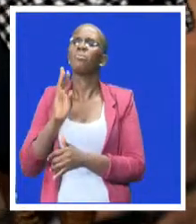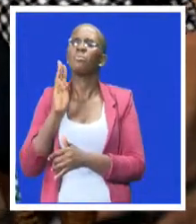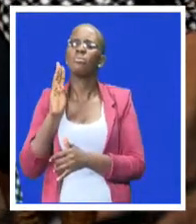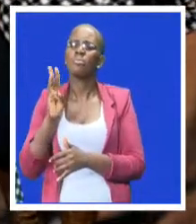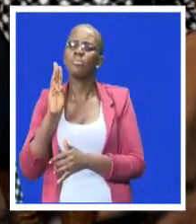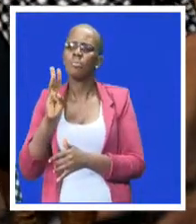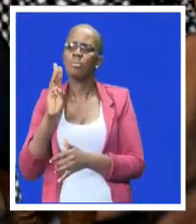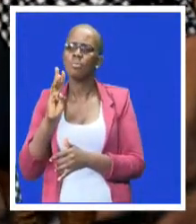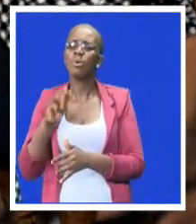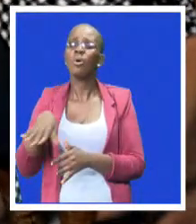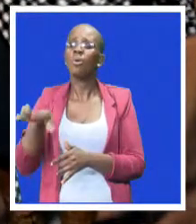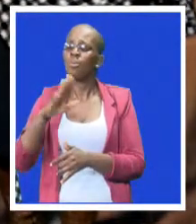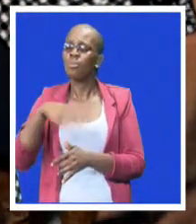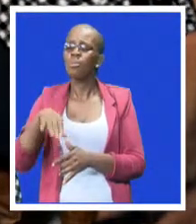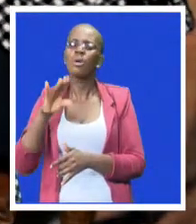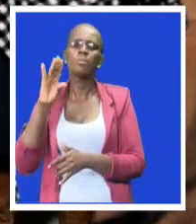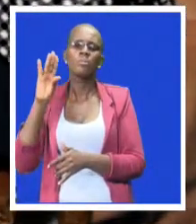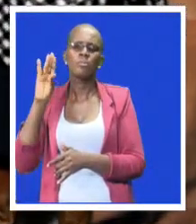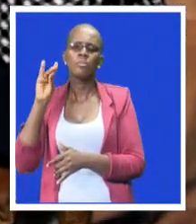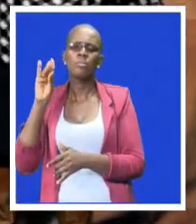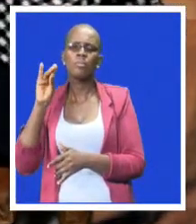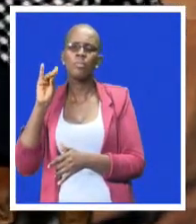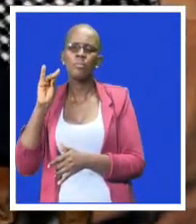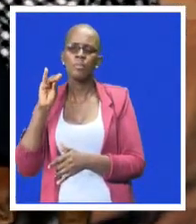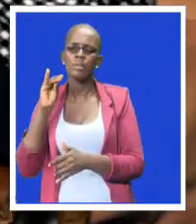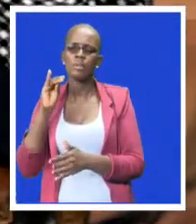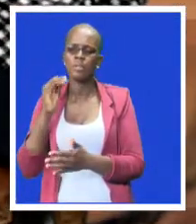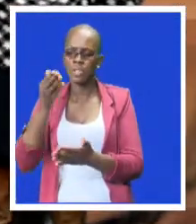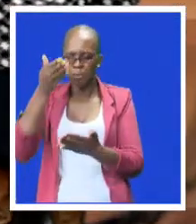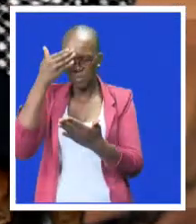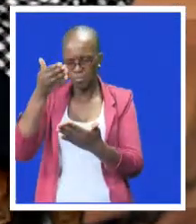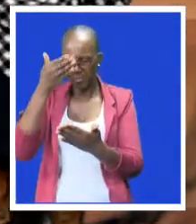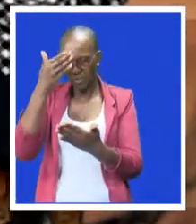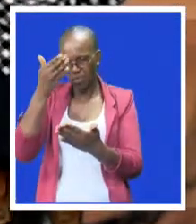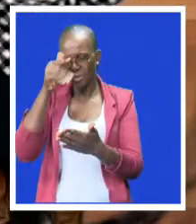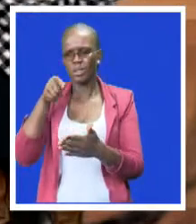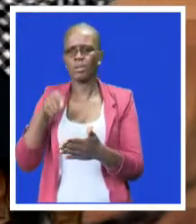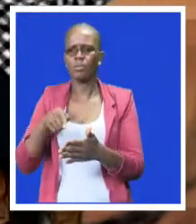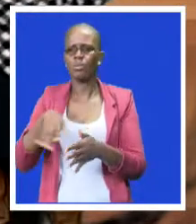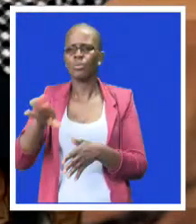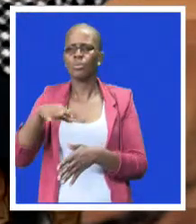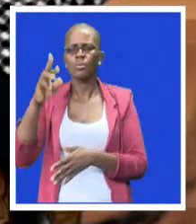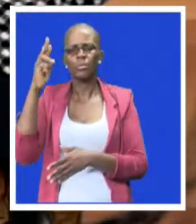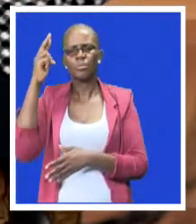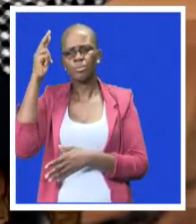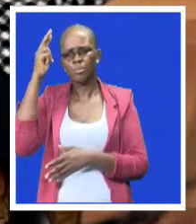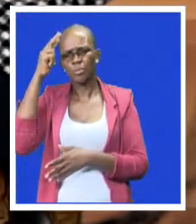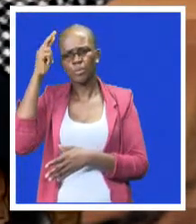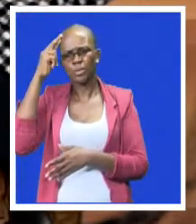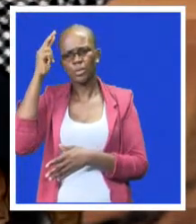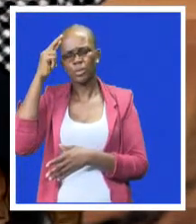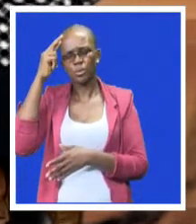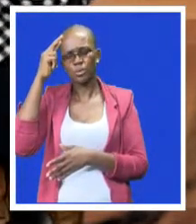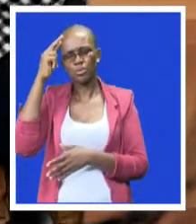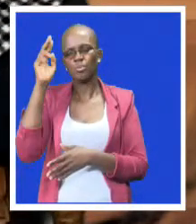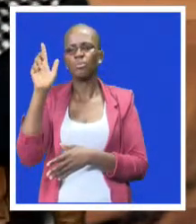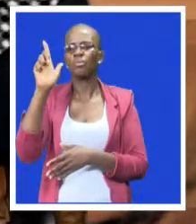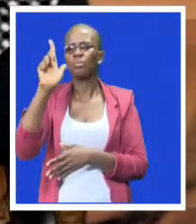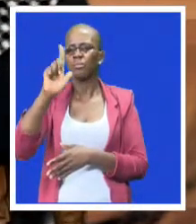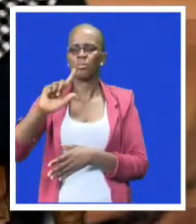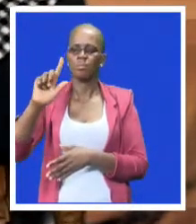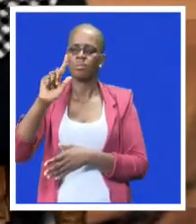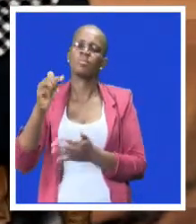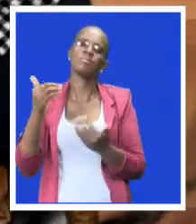be learning about today. As we can remember that on our letter for today we had the hippo,